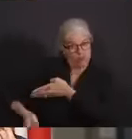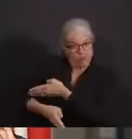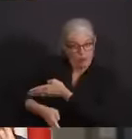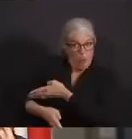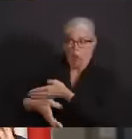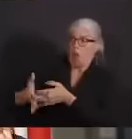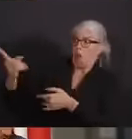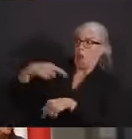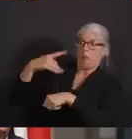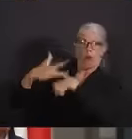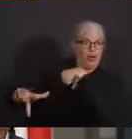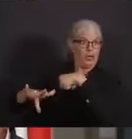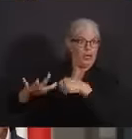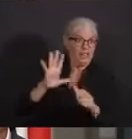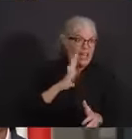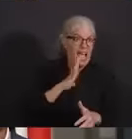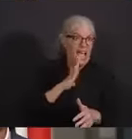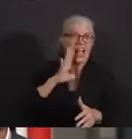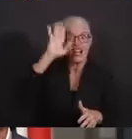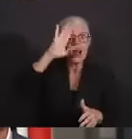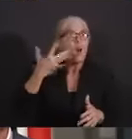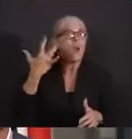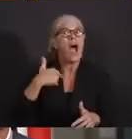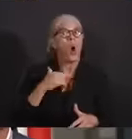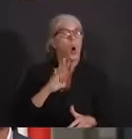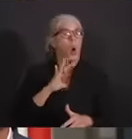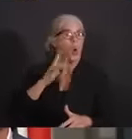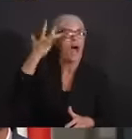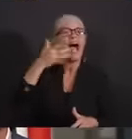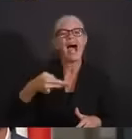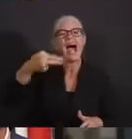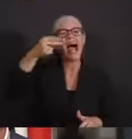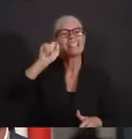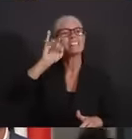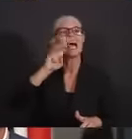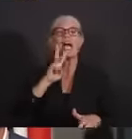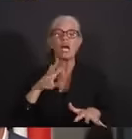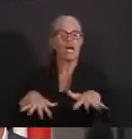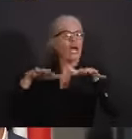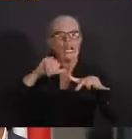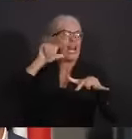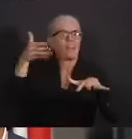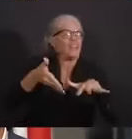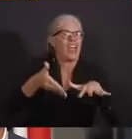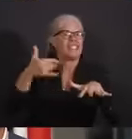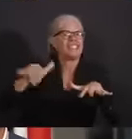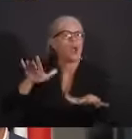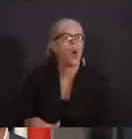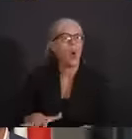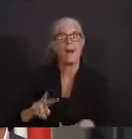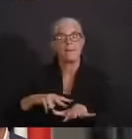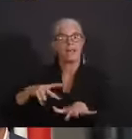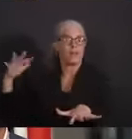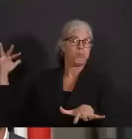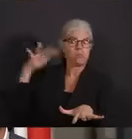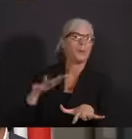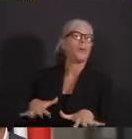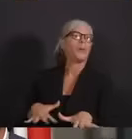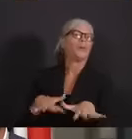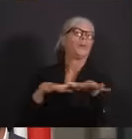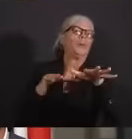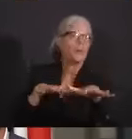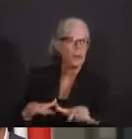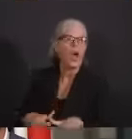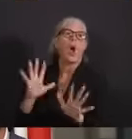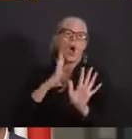the high tide because the high tide's not here yet. I think it'll help with the surge. But it's going to mean pretty much all the rescues are going to be done in